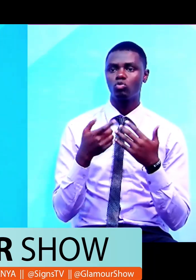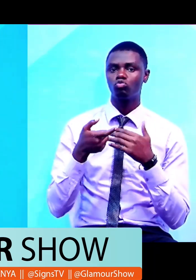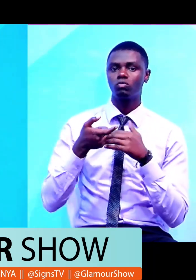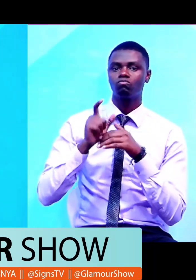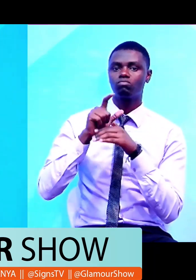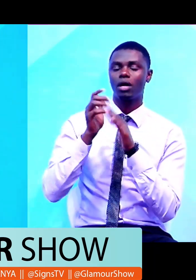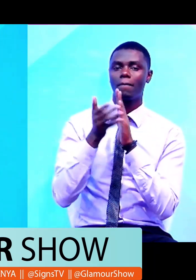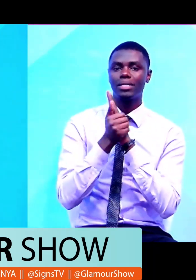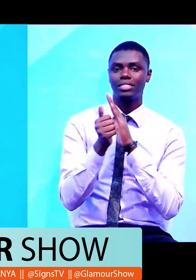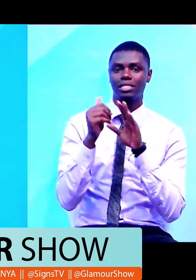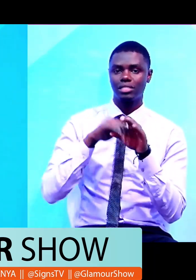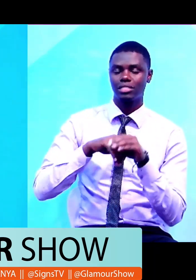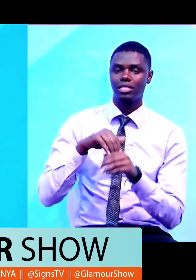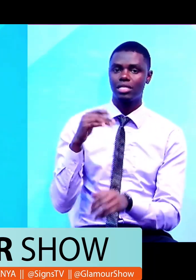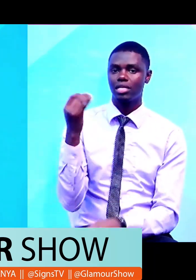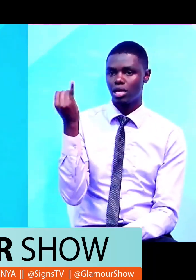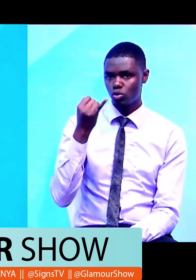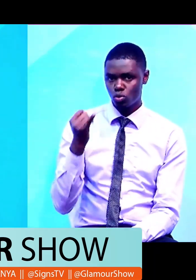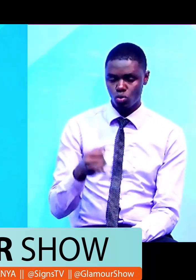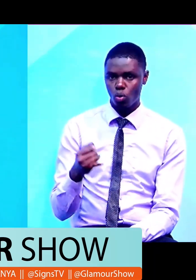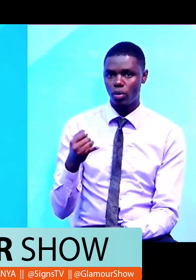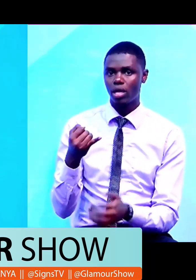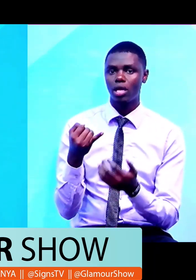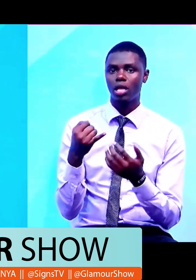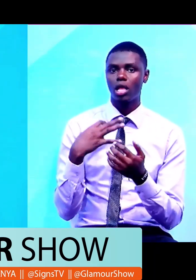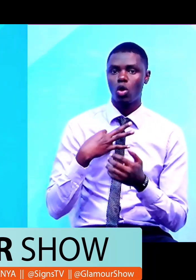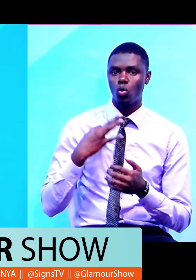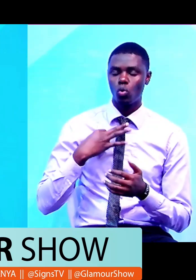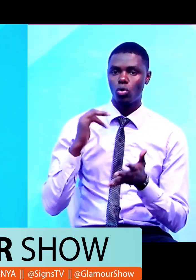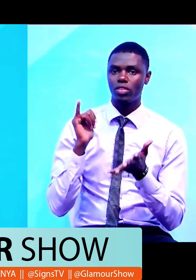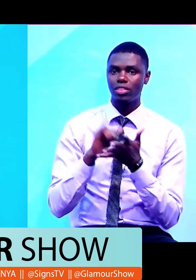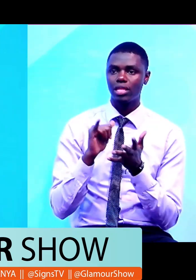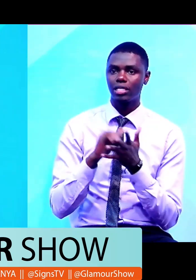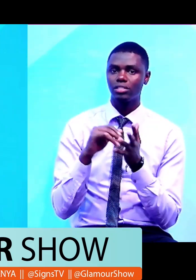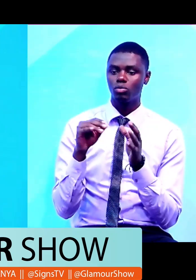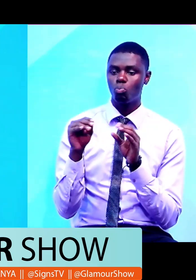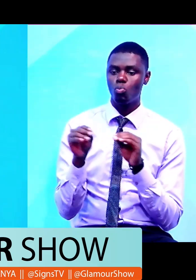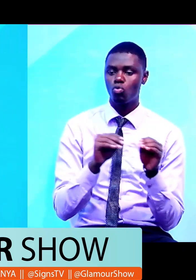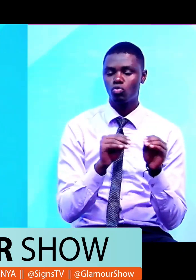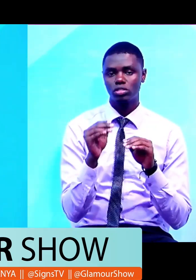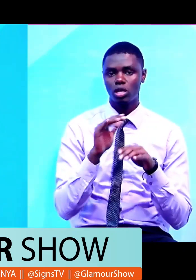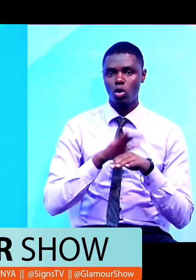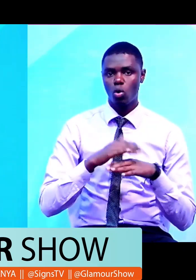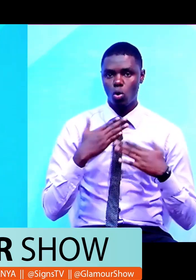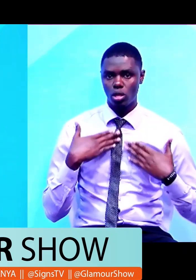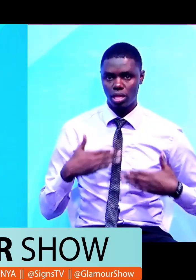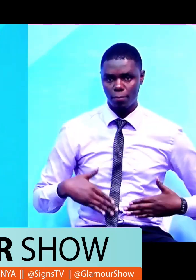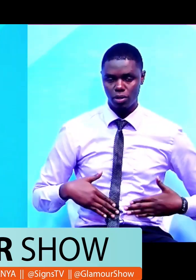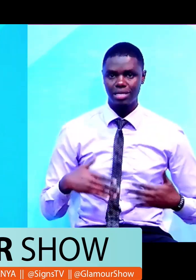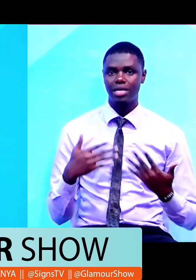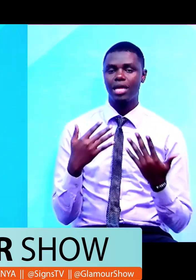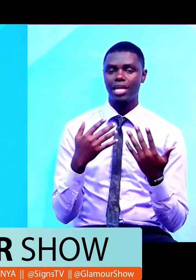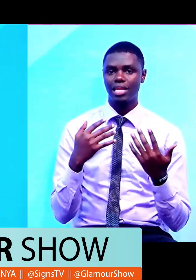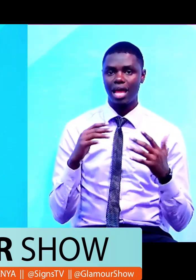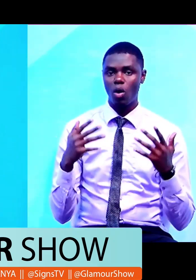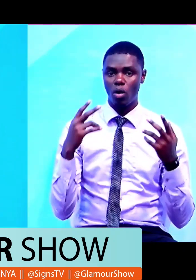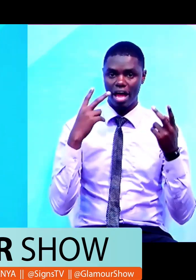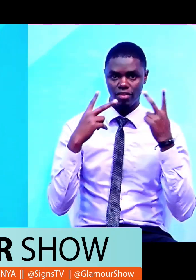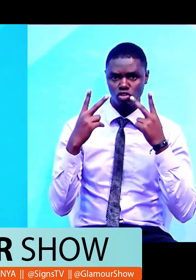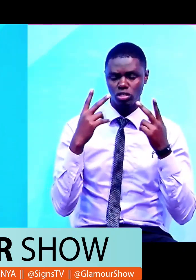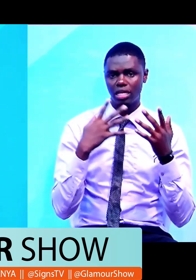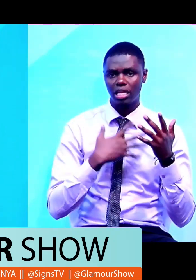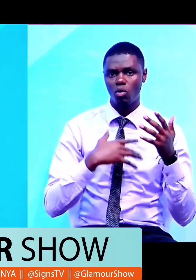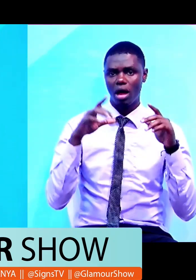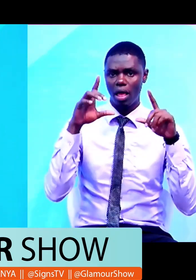in drawing clothes, that move on the body, and how I envision it and how I picture